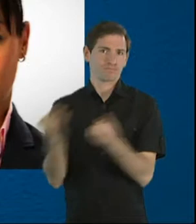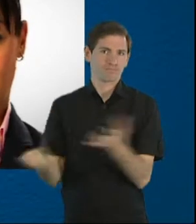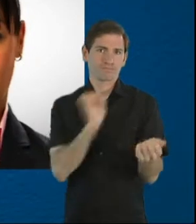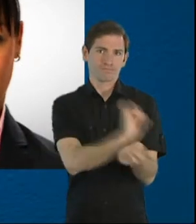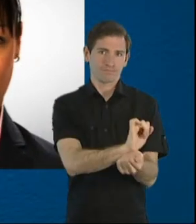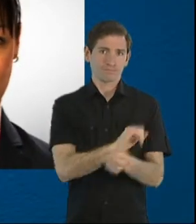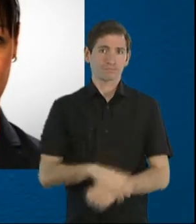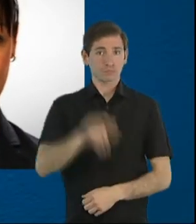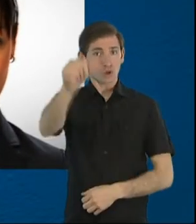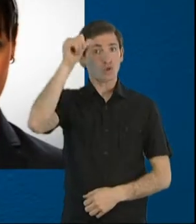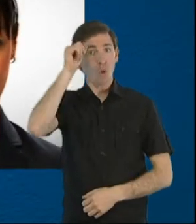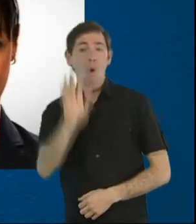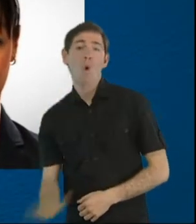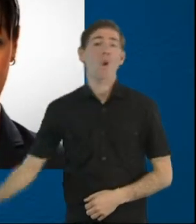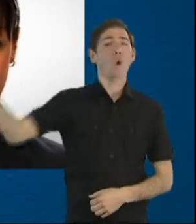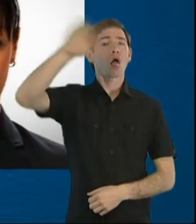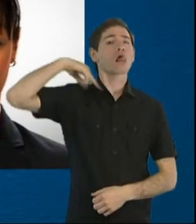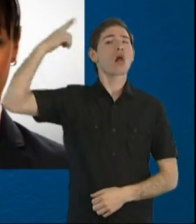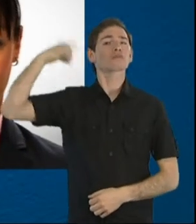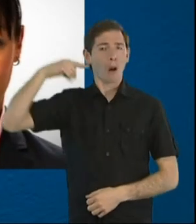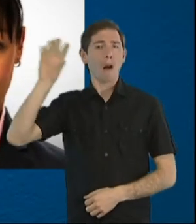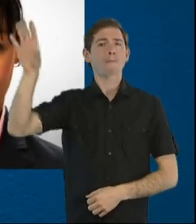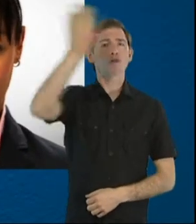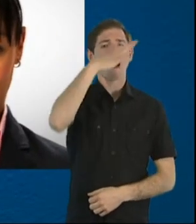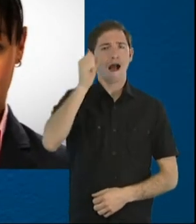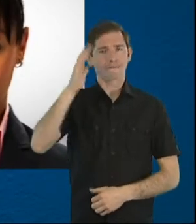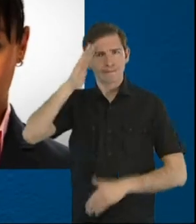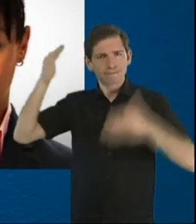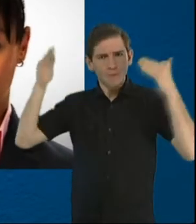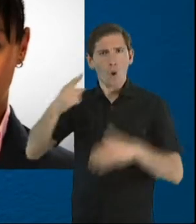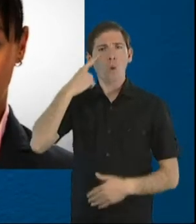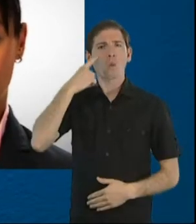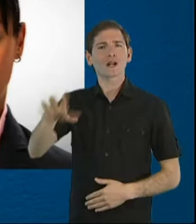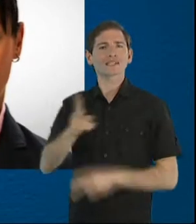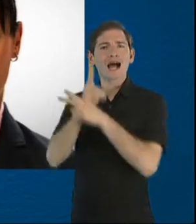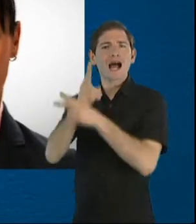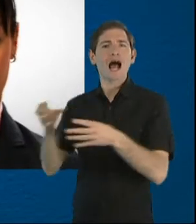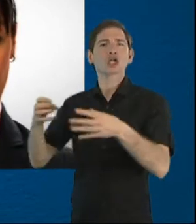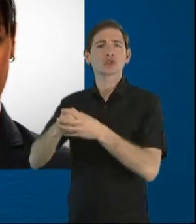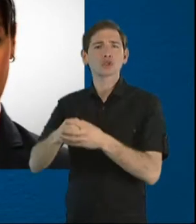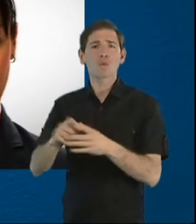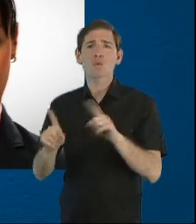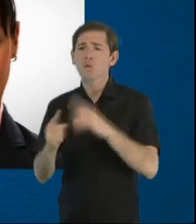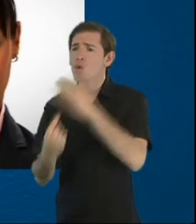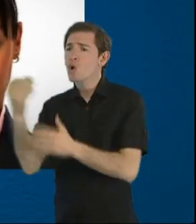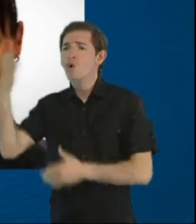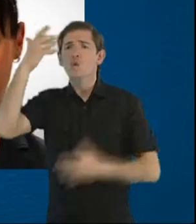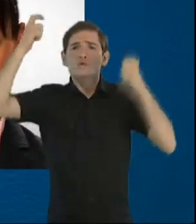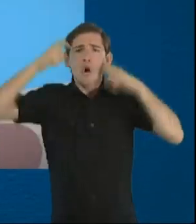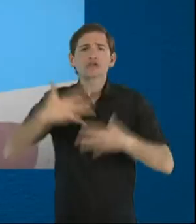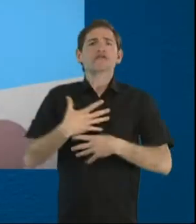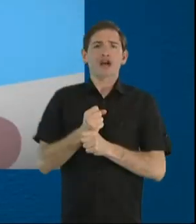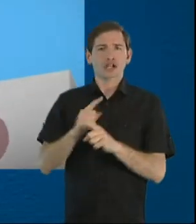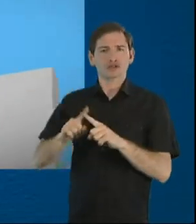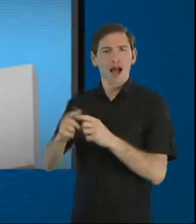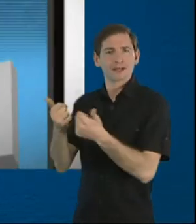Did you know that every London borough has a dedicated witness care unit designed to take the stress out of attending court? There are a number of things that can be done to make